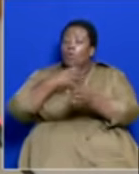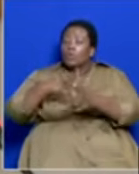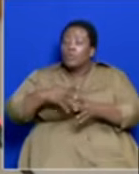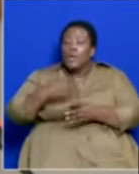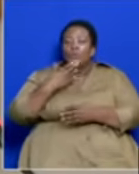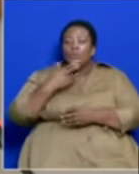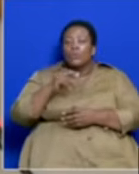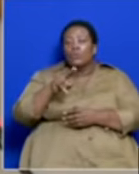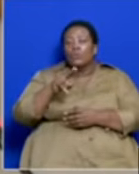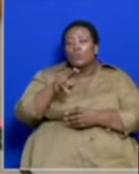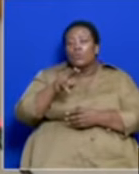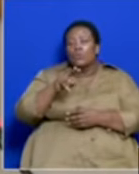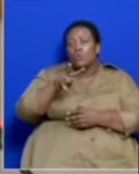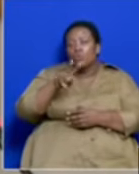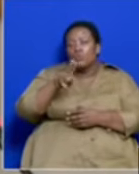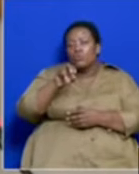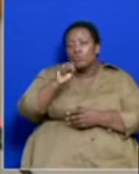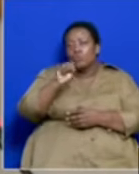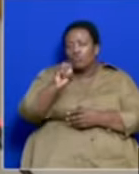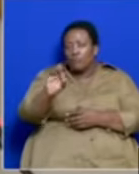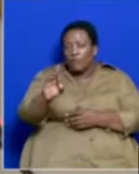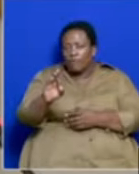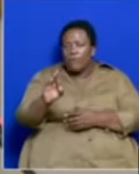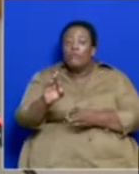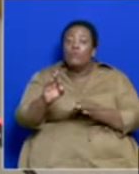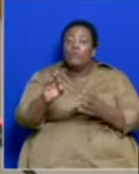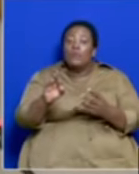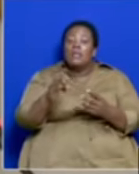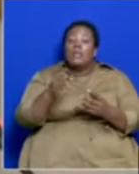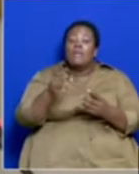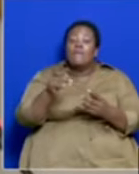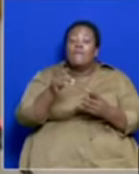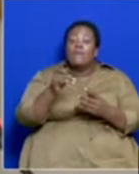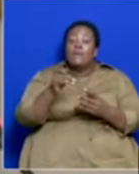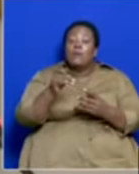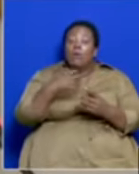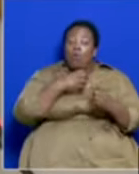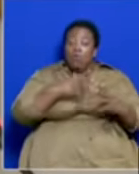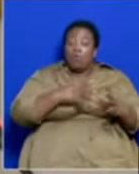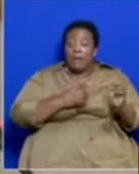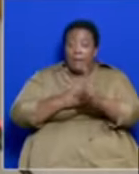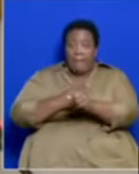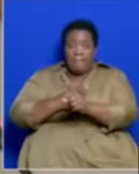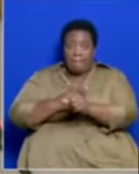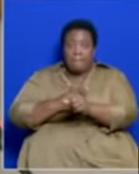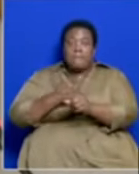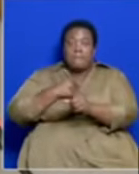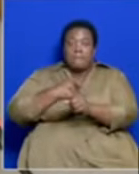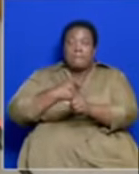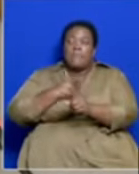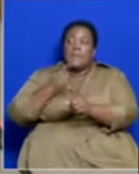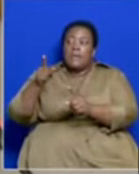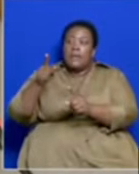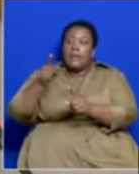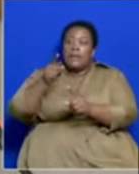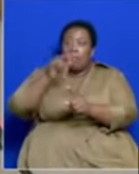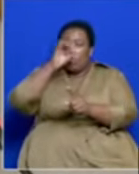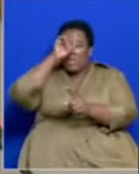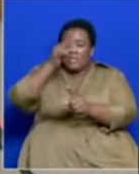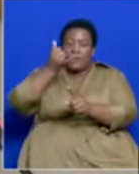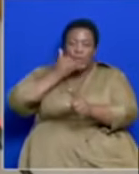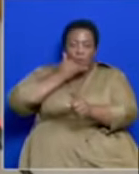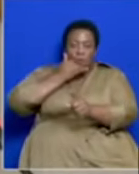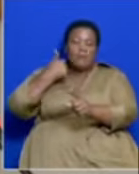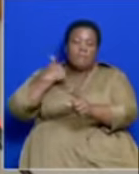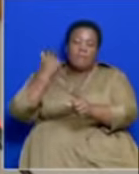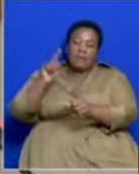arrived so that I could arrest him. During the week, I was informed by the Empd Pound office that someone